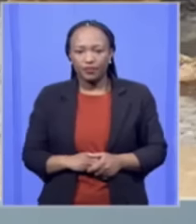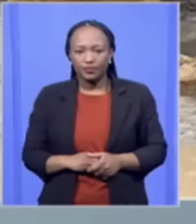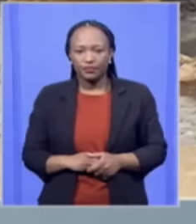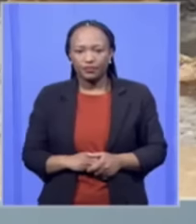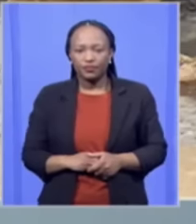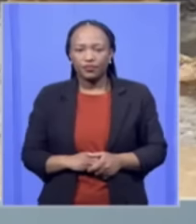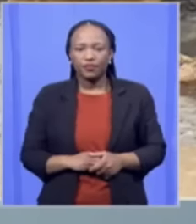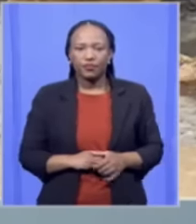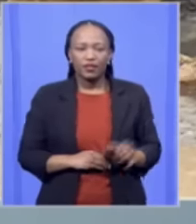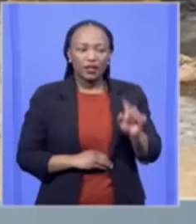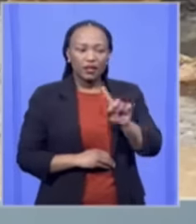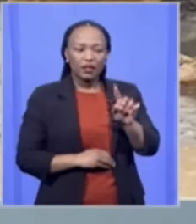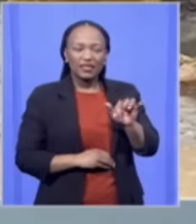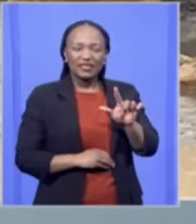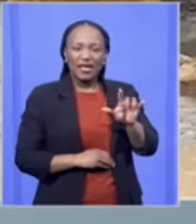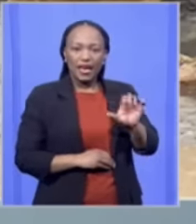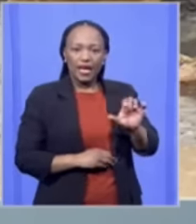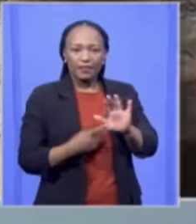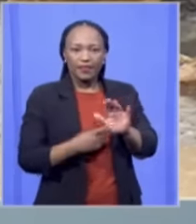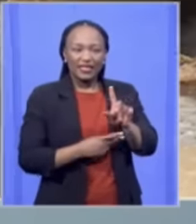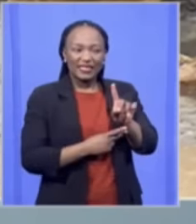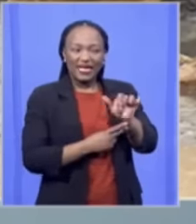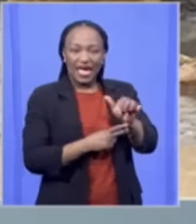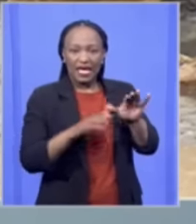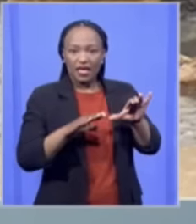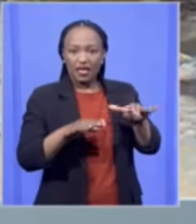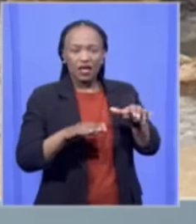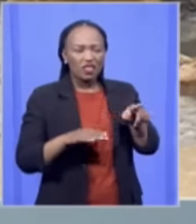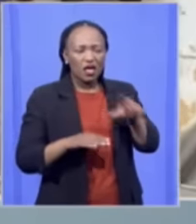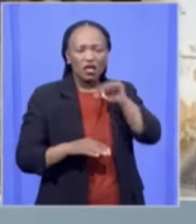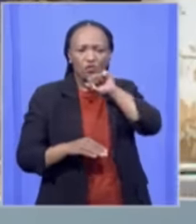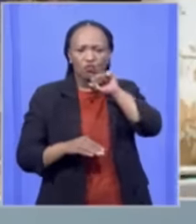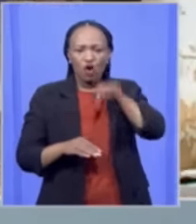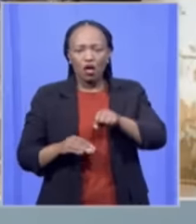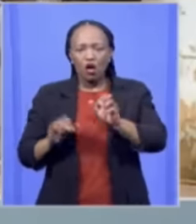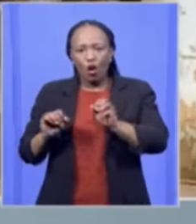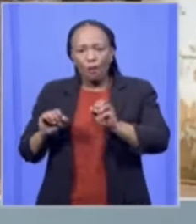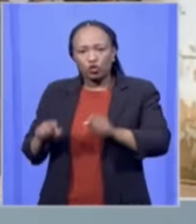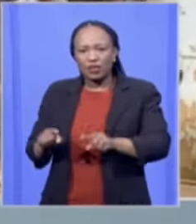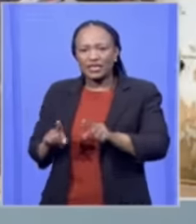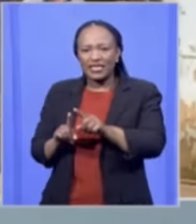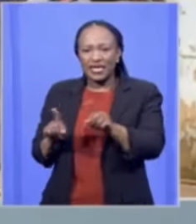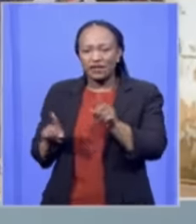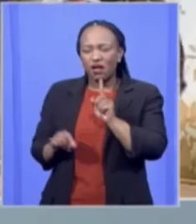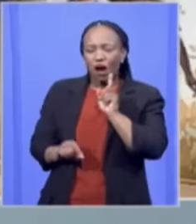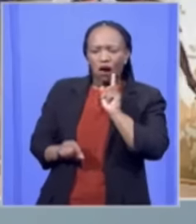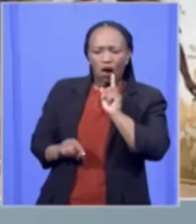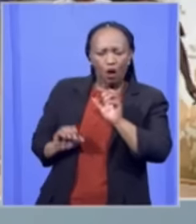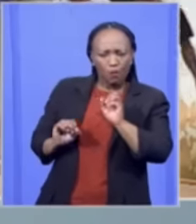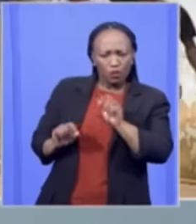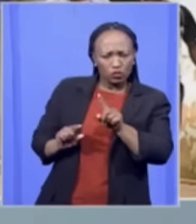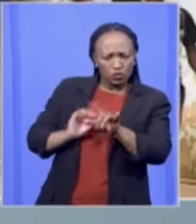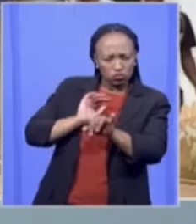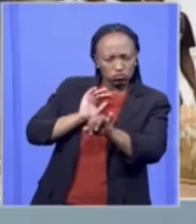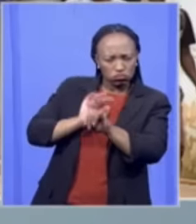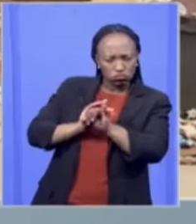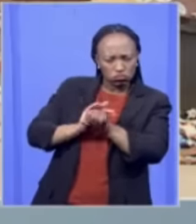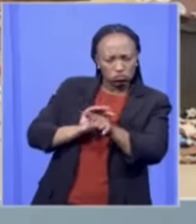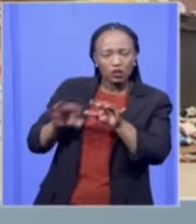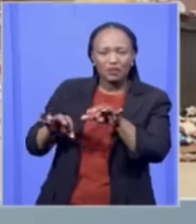Zille vis-a-vis DA, it's opportunistic. Because if you look at the city of Johannesburg, it has the biggest population